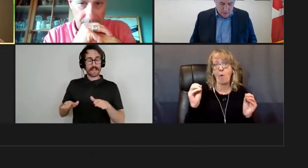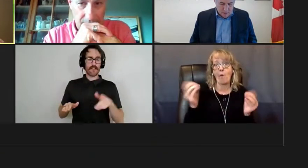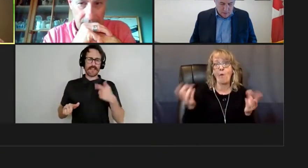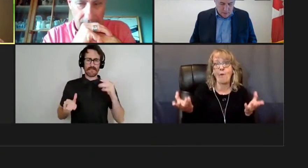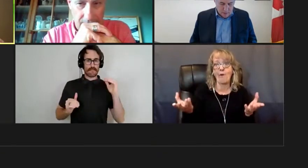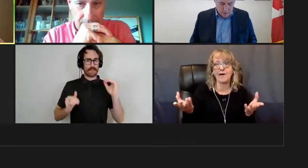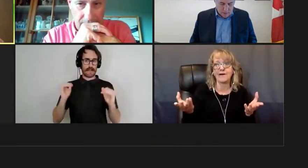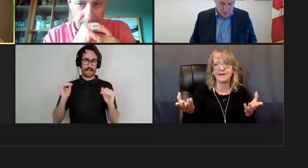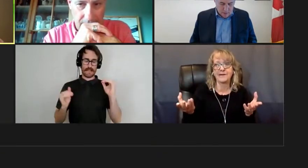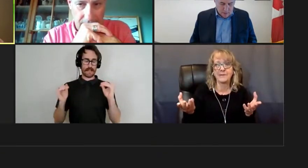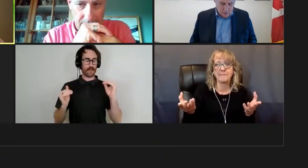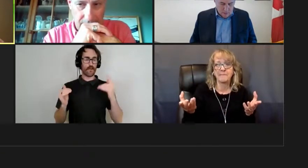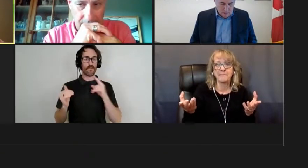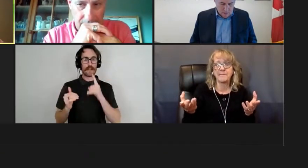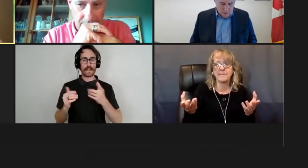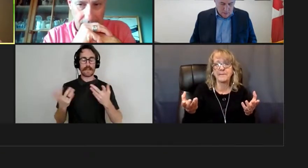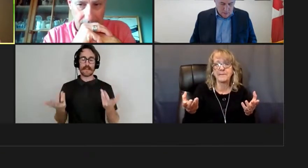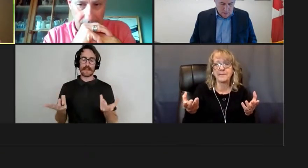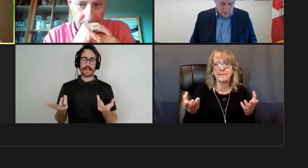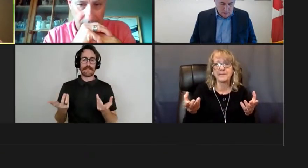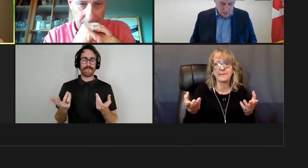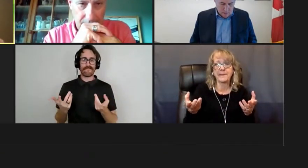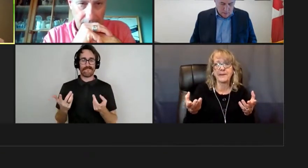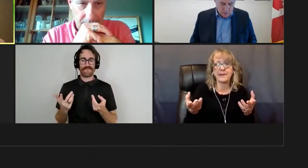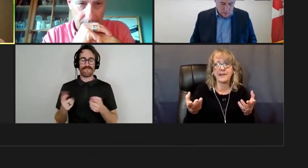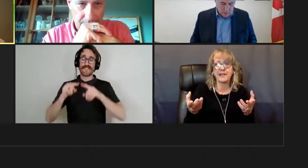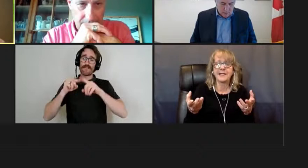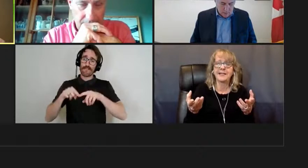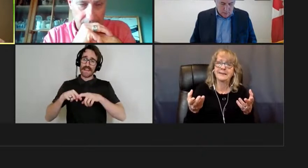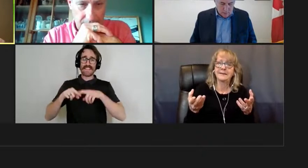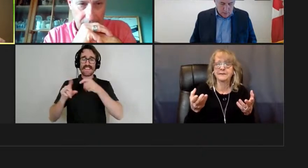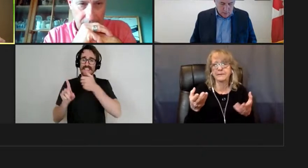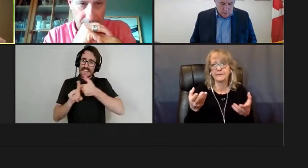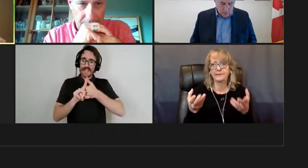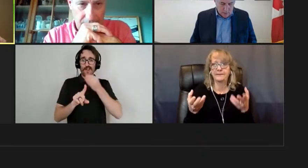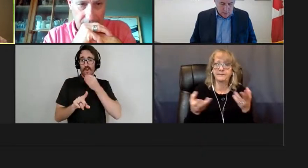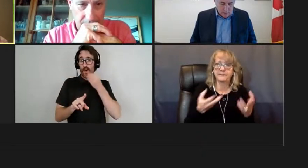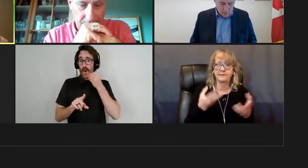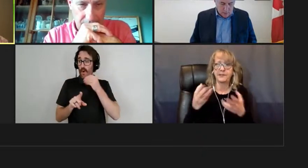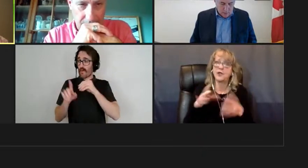I think it comes down to an individual sort of household decision.